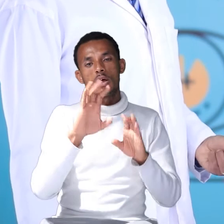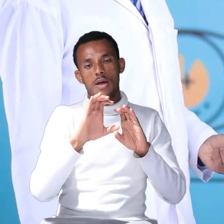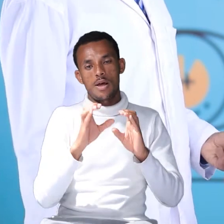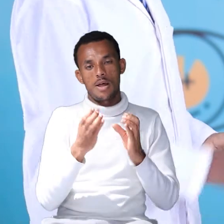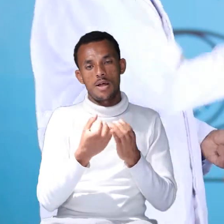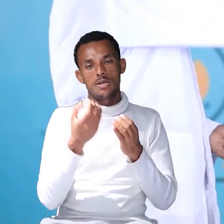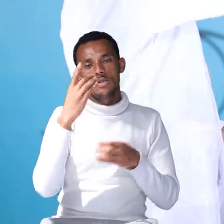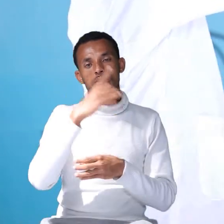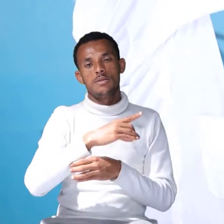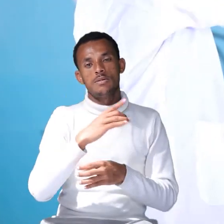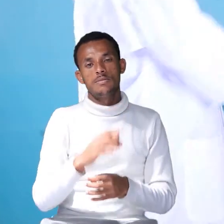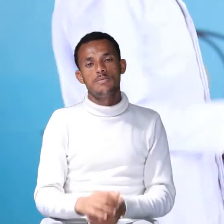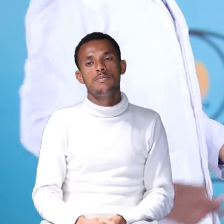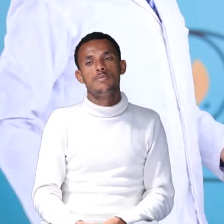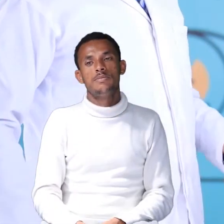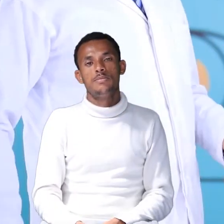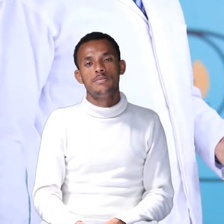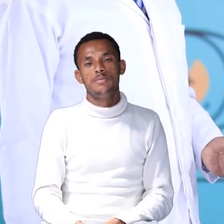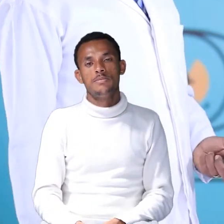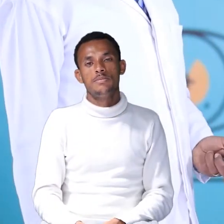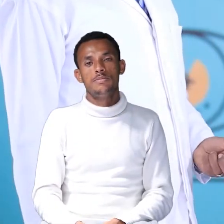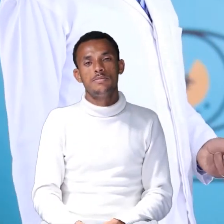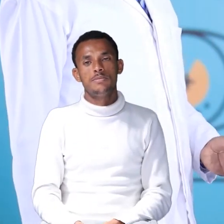that day it will be.